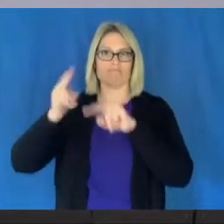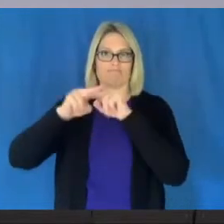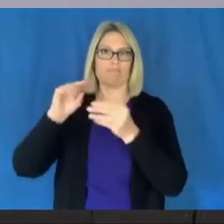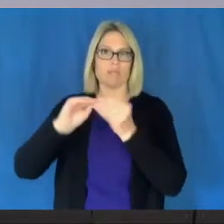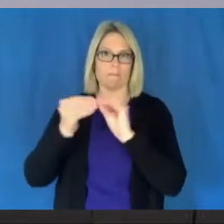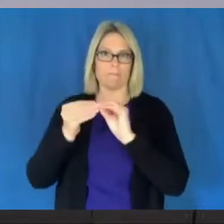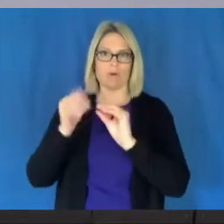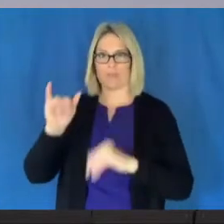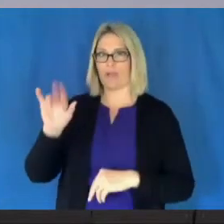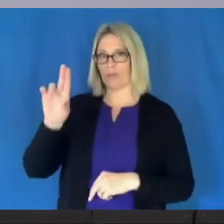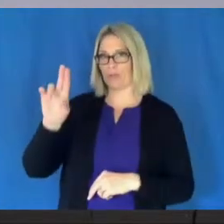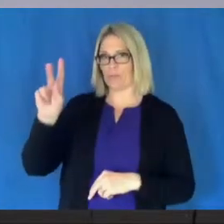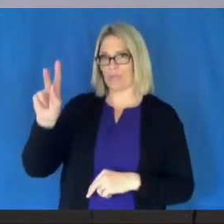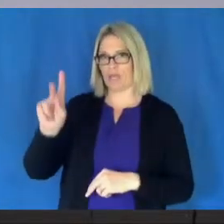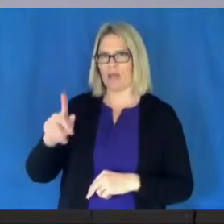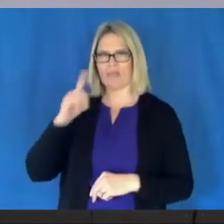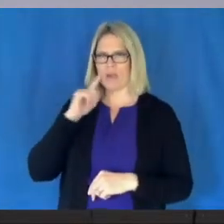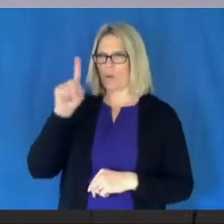I think there are